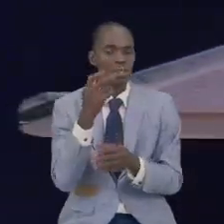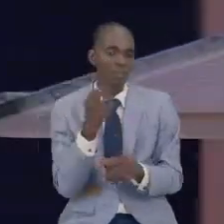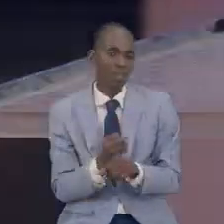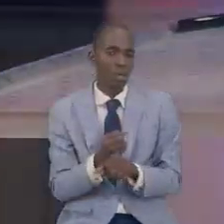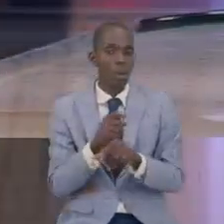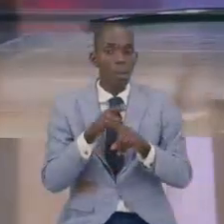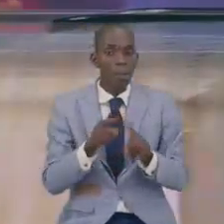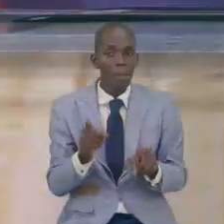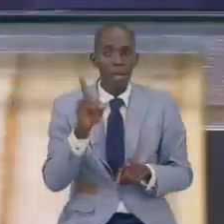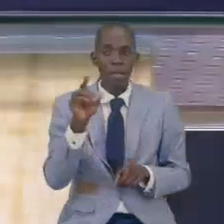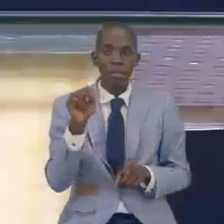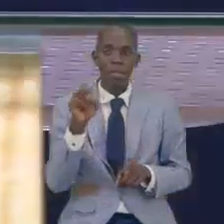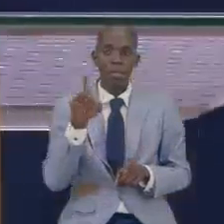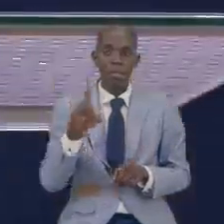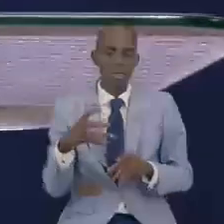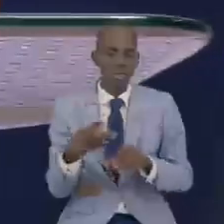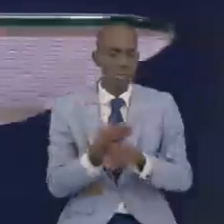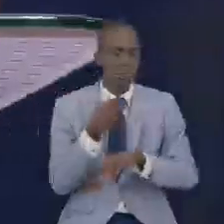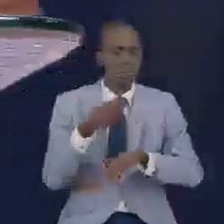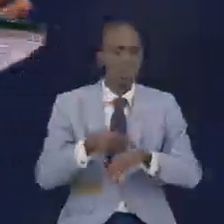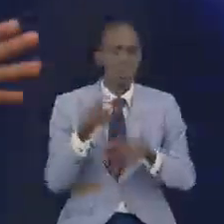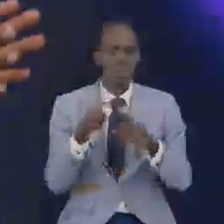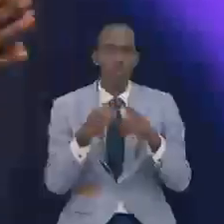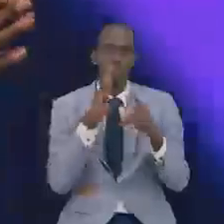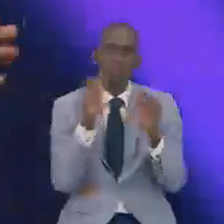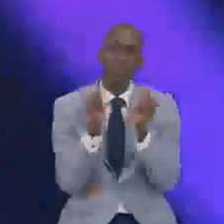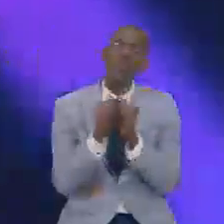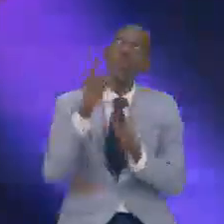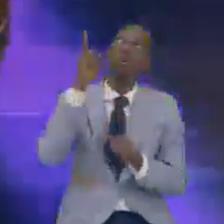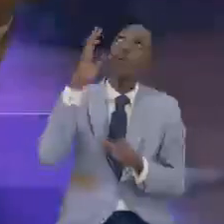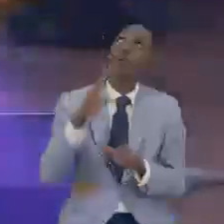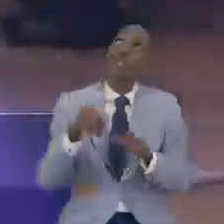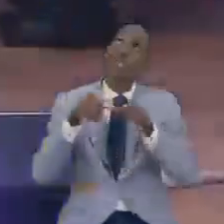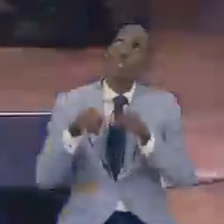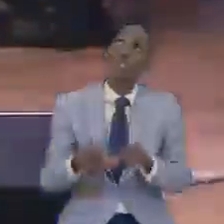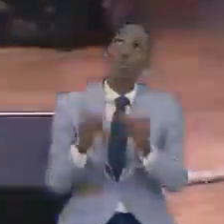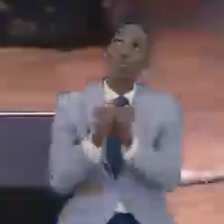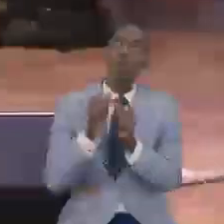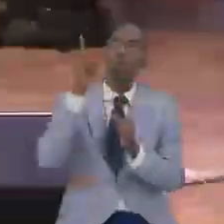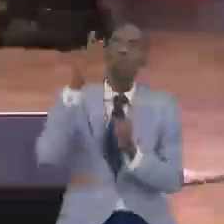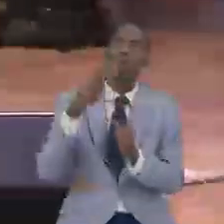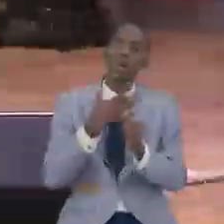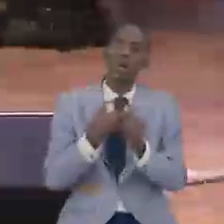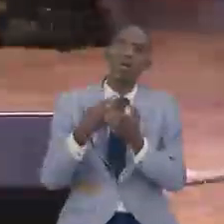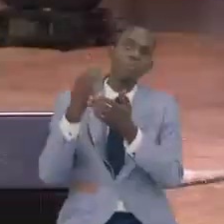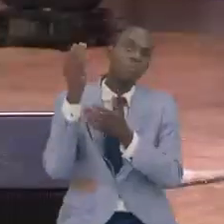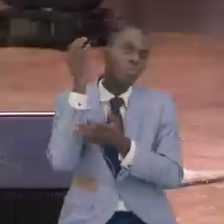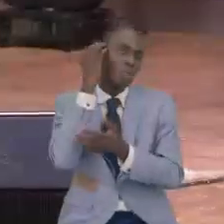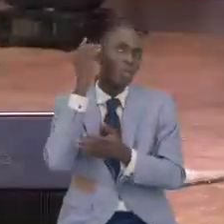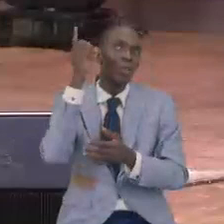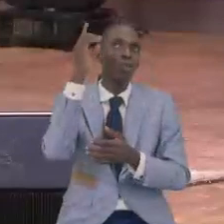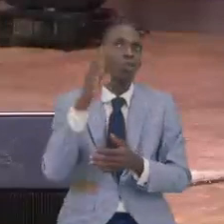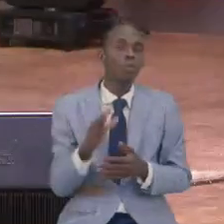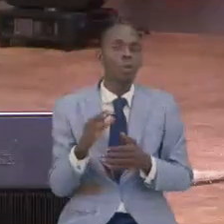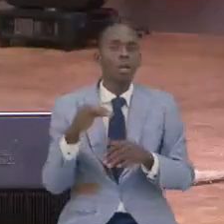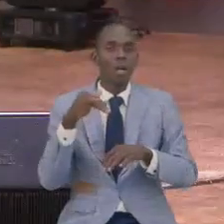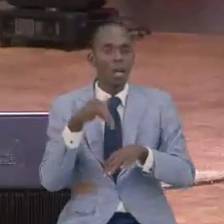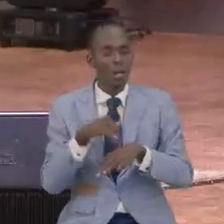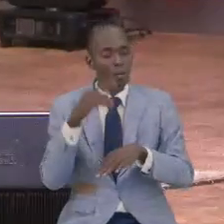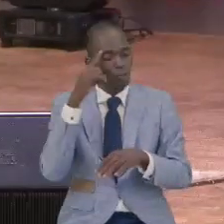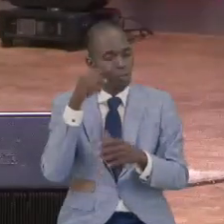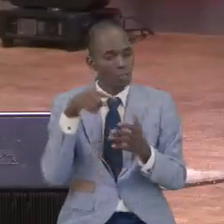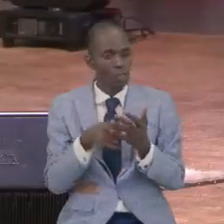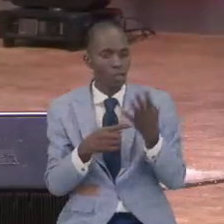time to be with God and to stay with God and to listen to God. As for these four children,